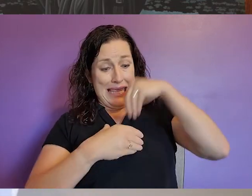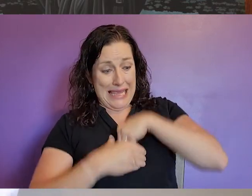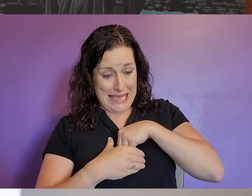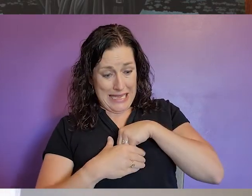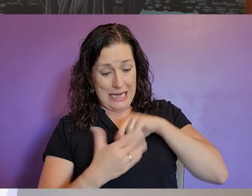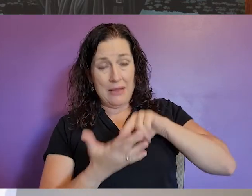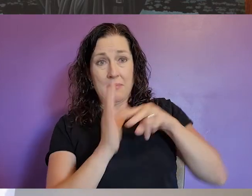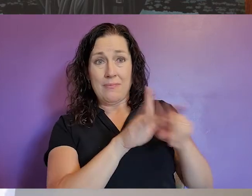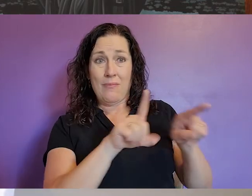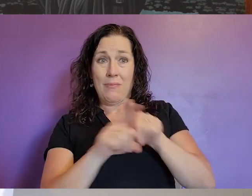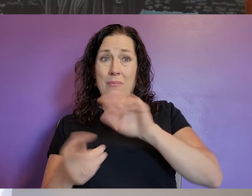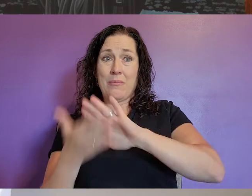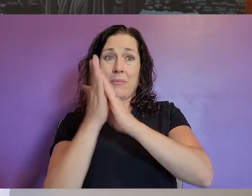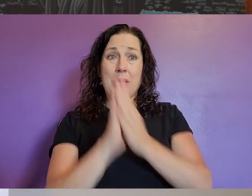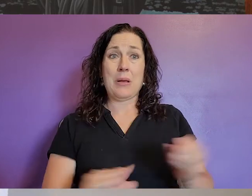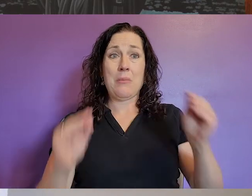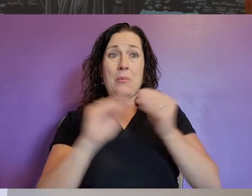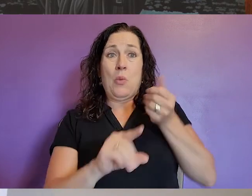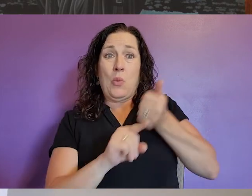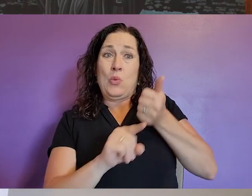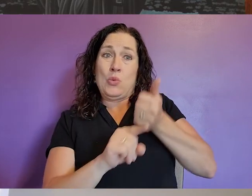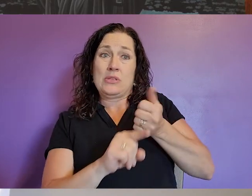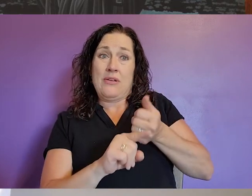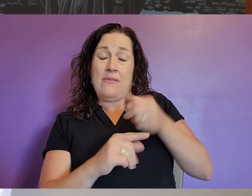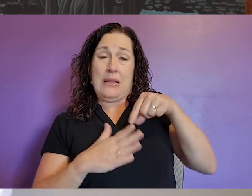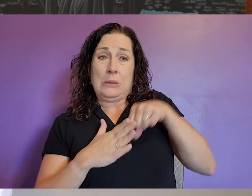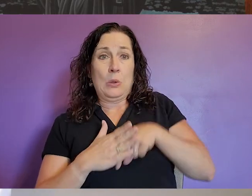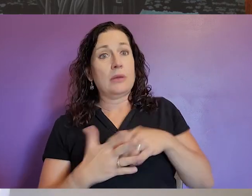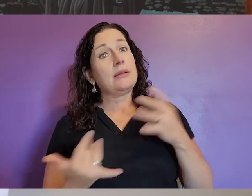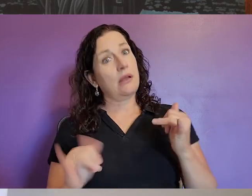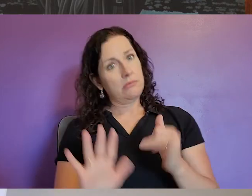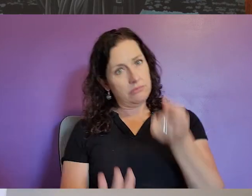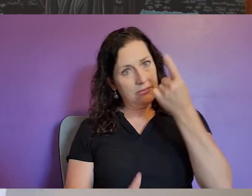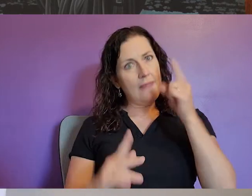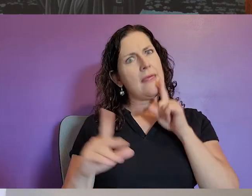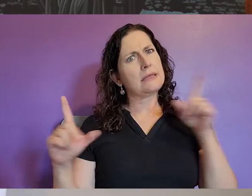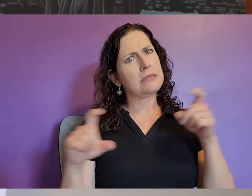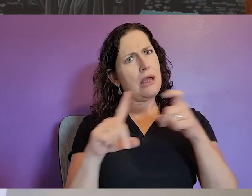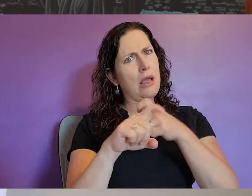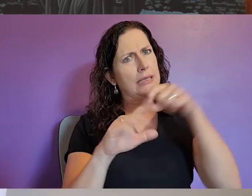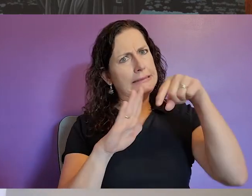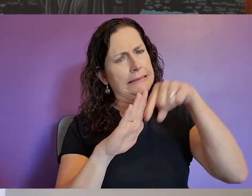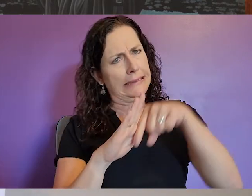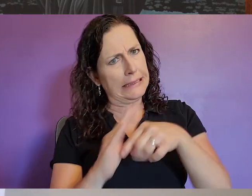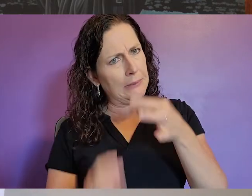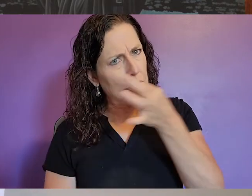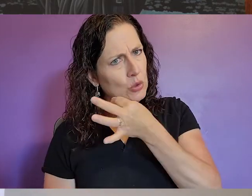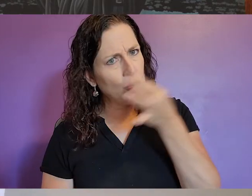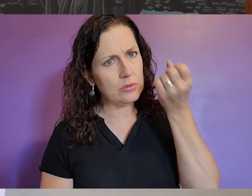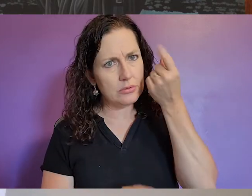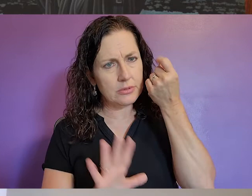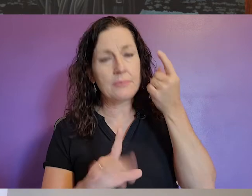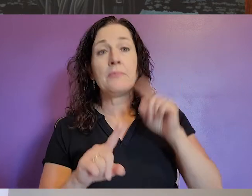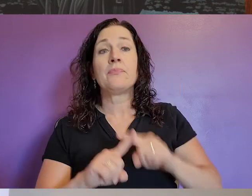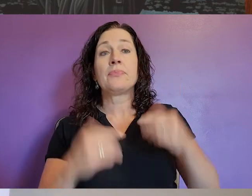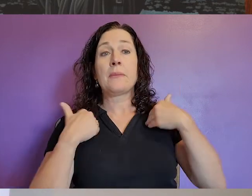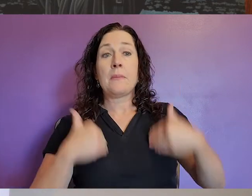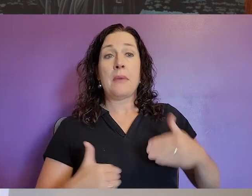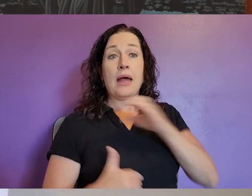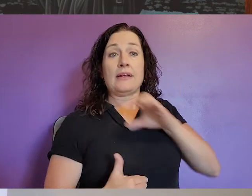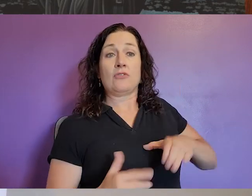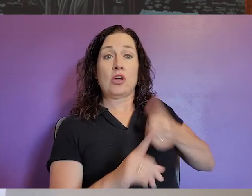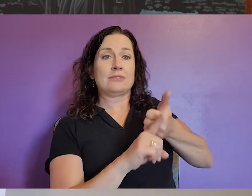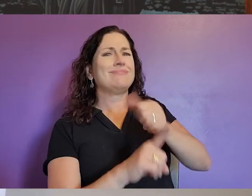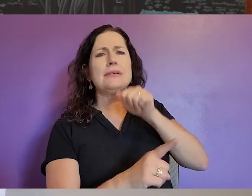in you and receive yourself. Now that's deep Eucharistic spirituality. The body